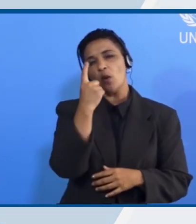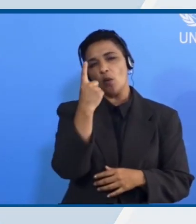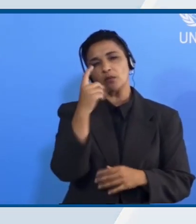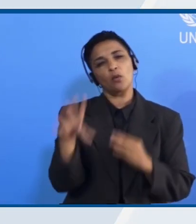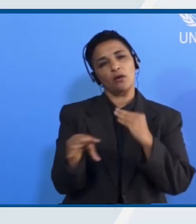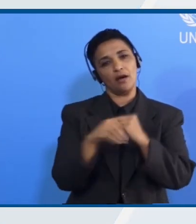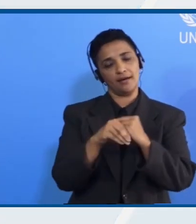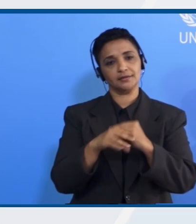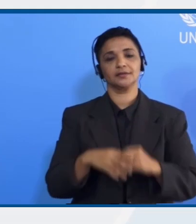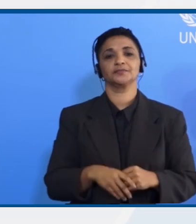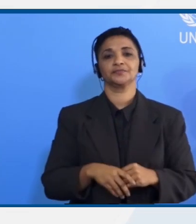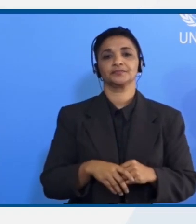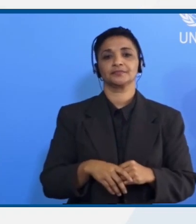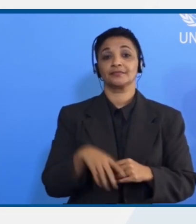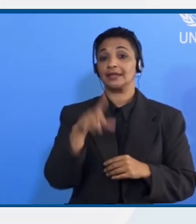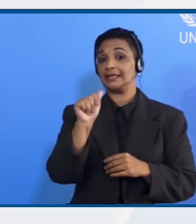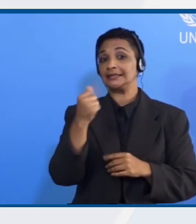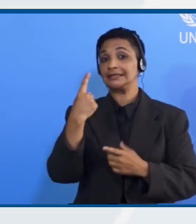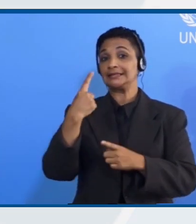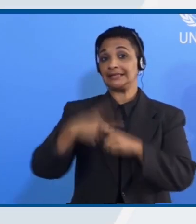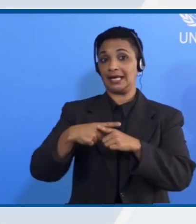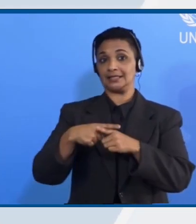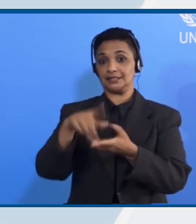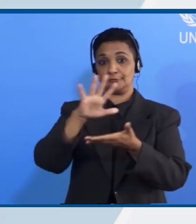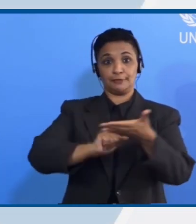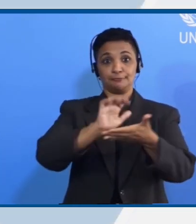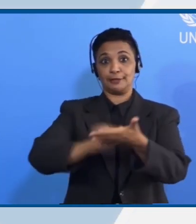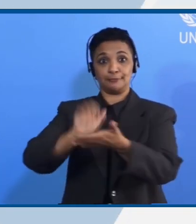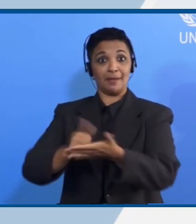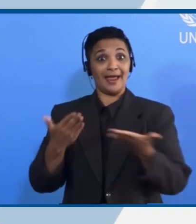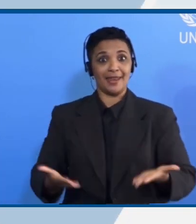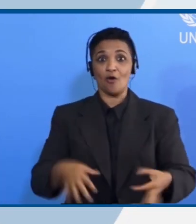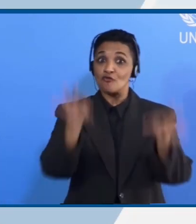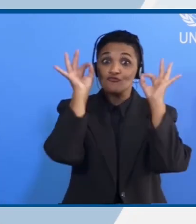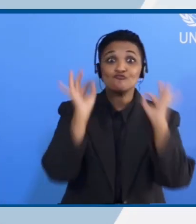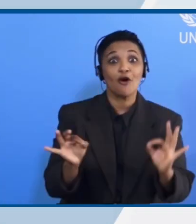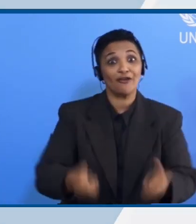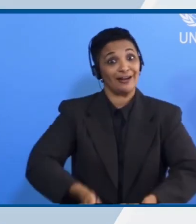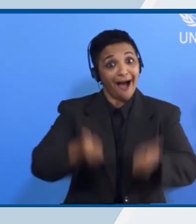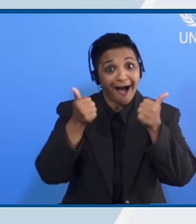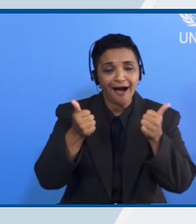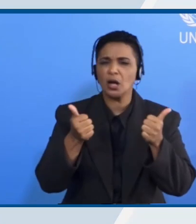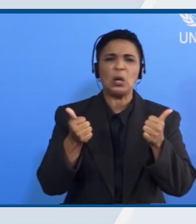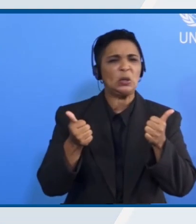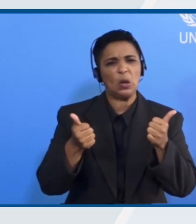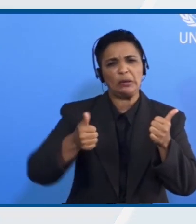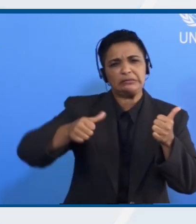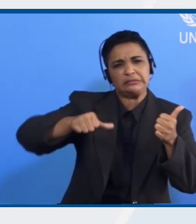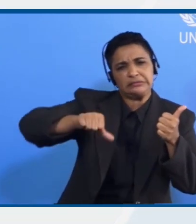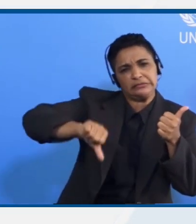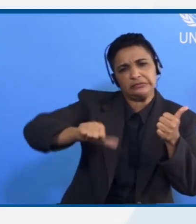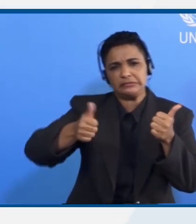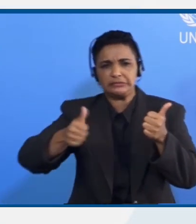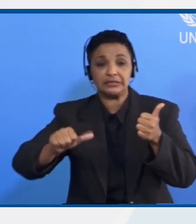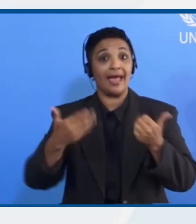that taxonomies are not perfect. At the moment, different countries, different regions have different taxonomies. Indonesia has